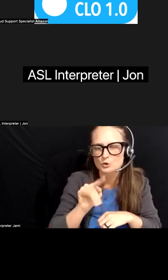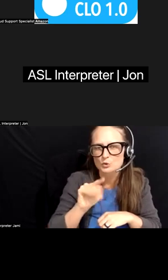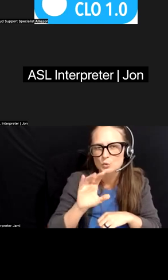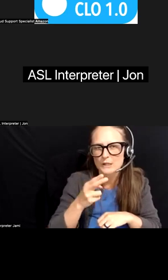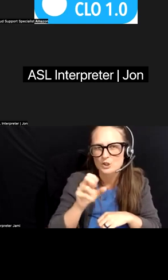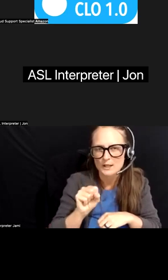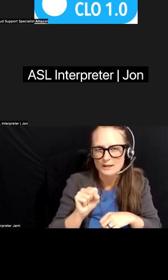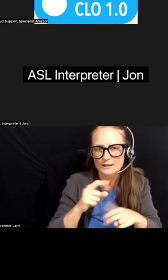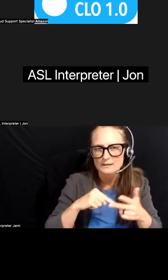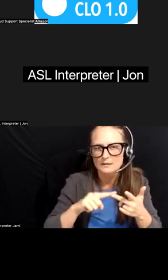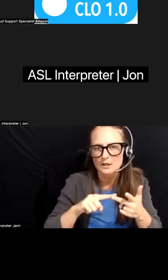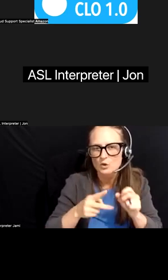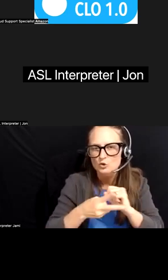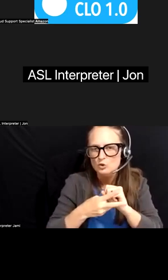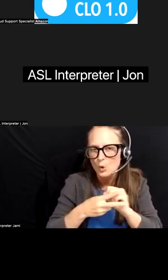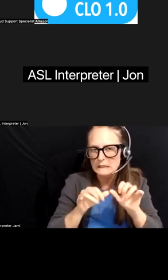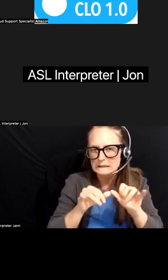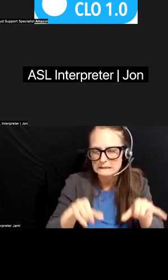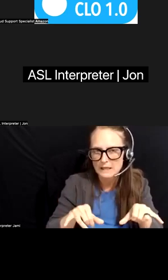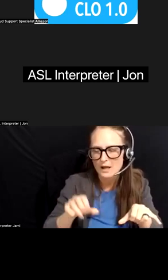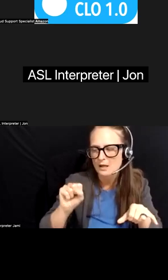servers. Each of these has a link.